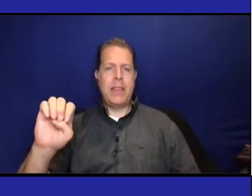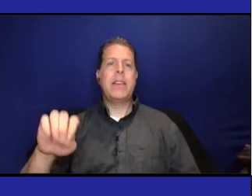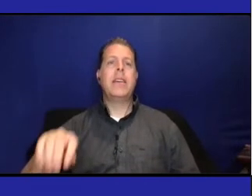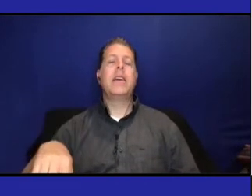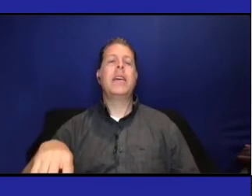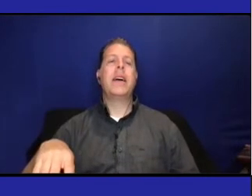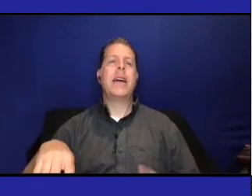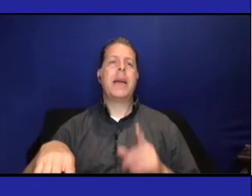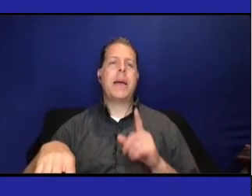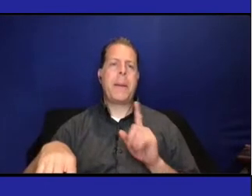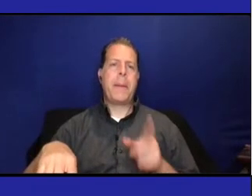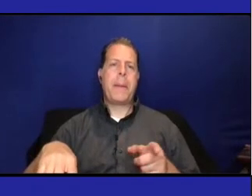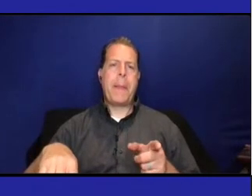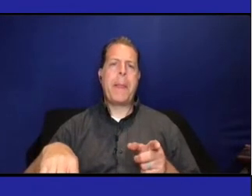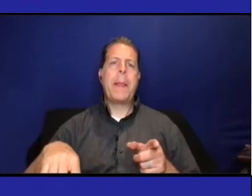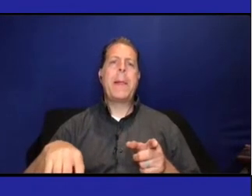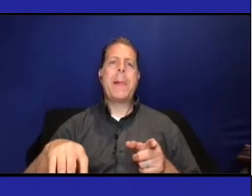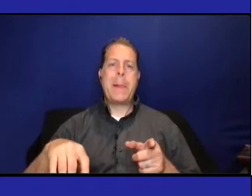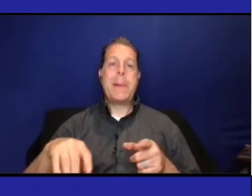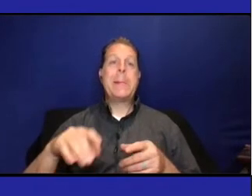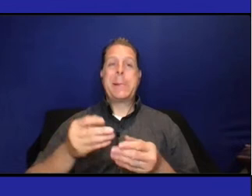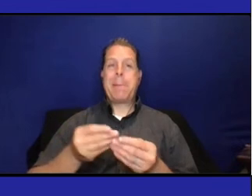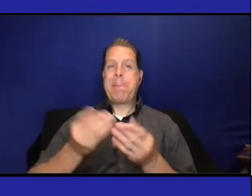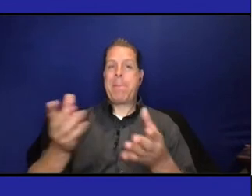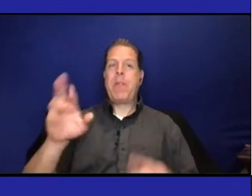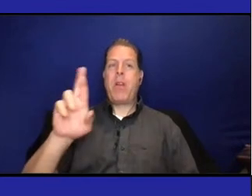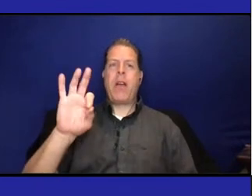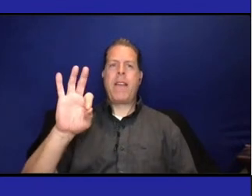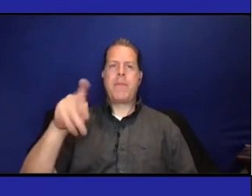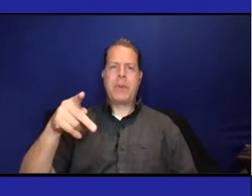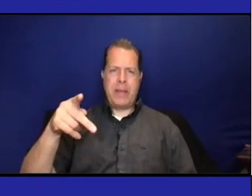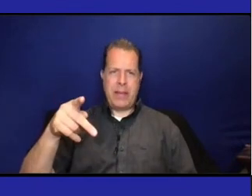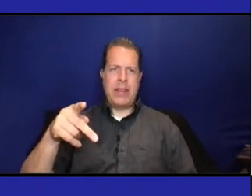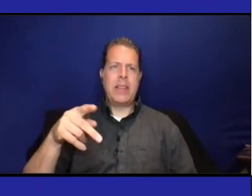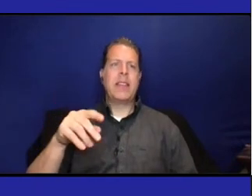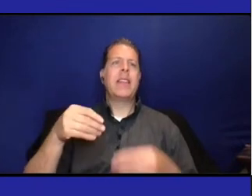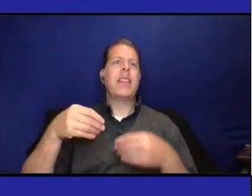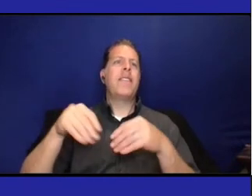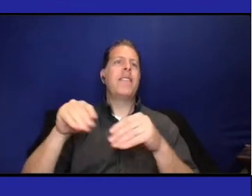prior to the release of the RFP, the vendor diversity team